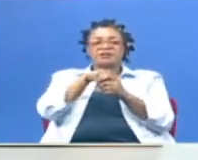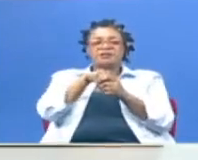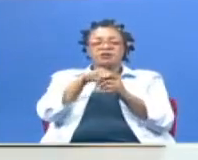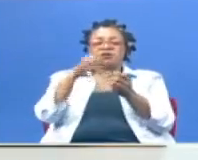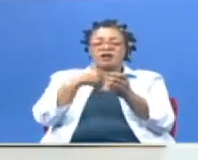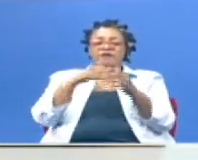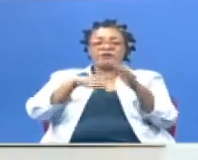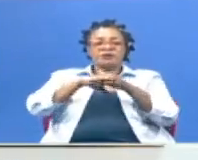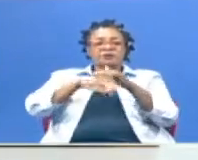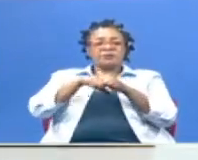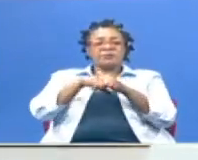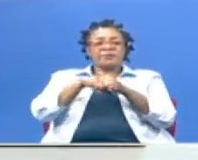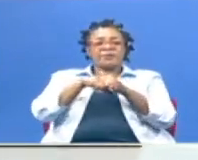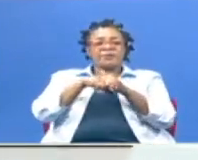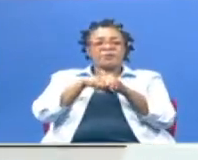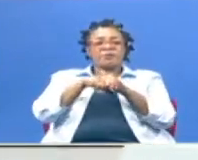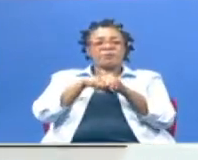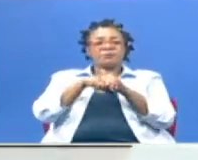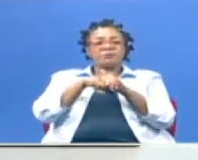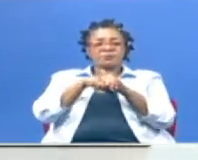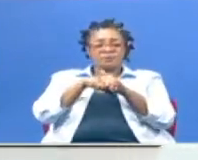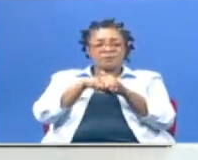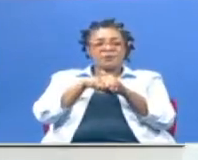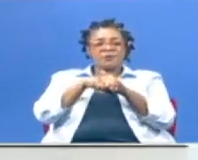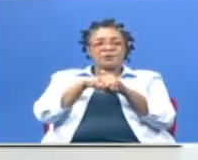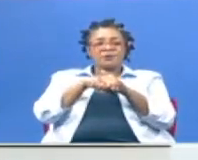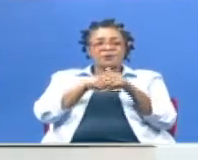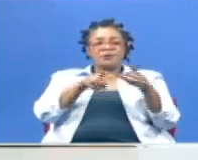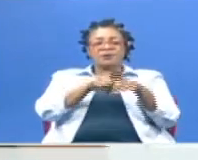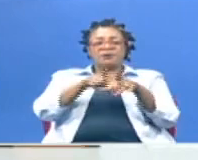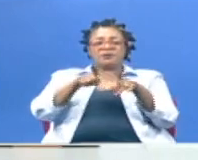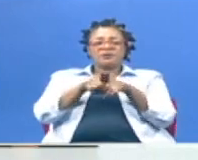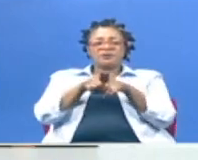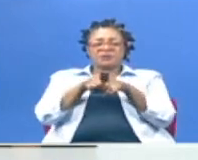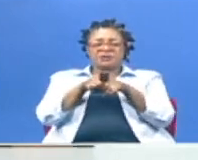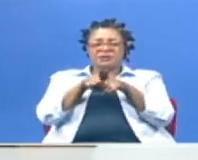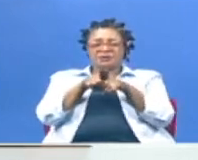football back. And